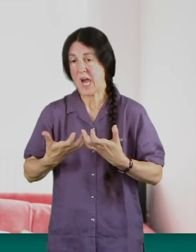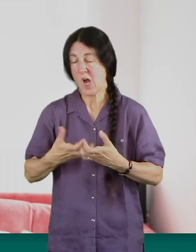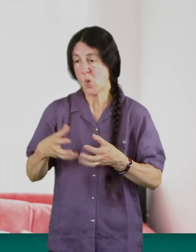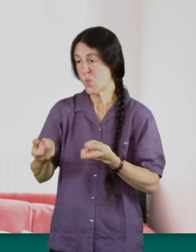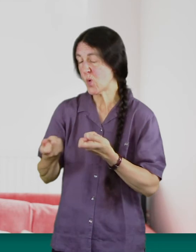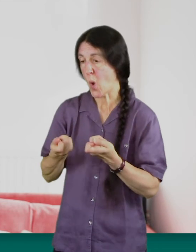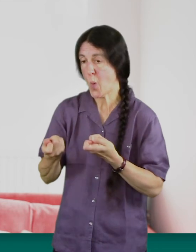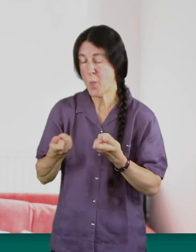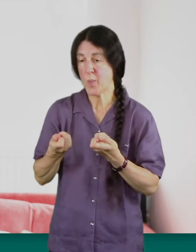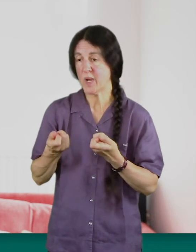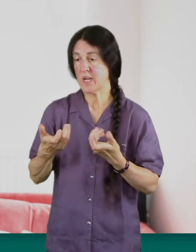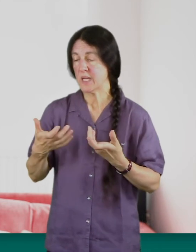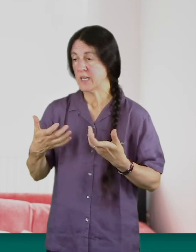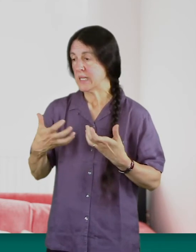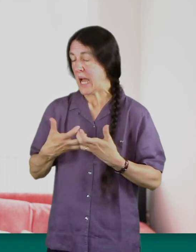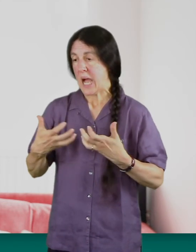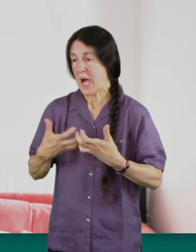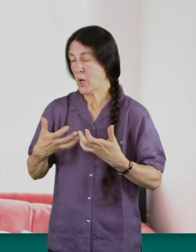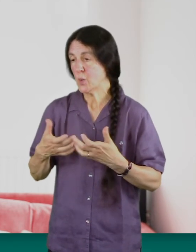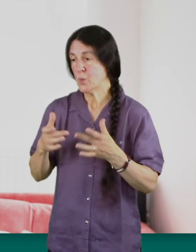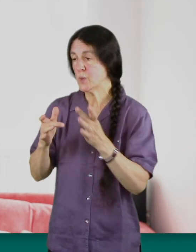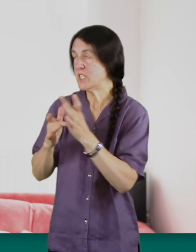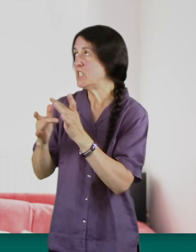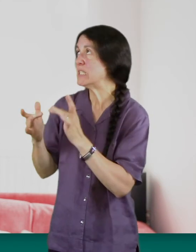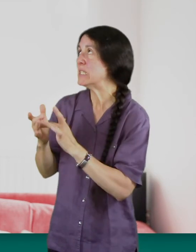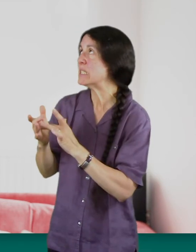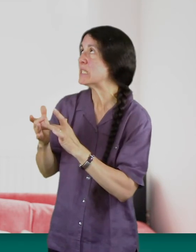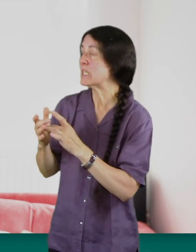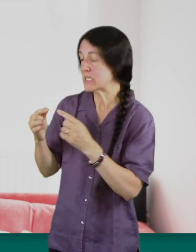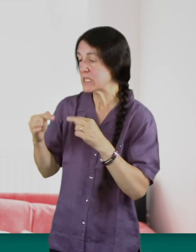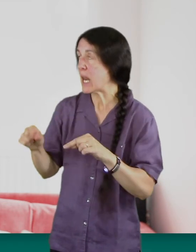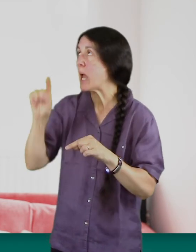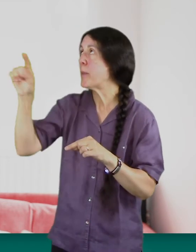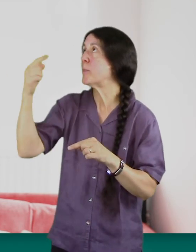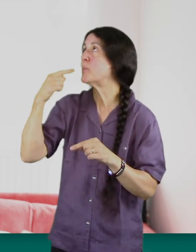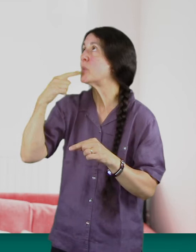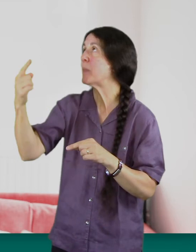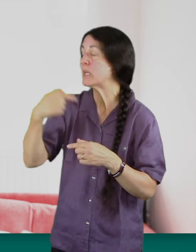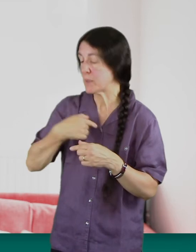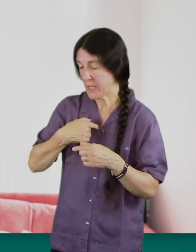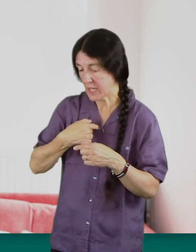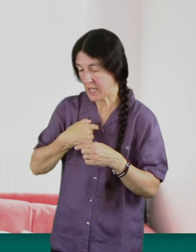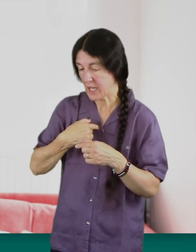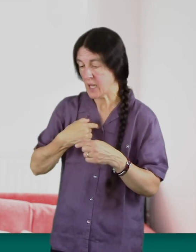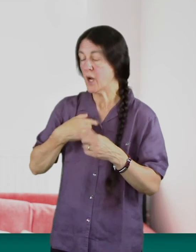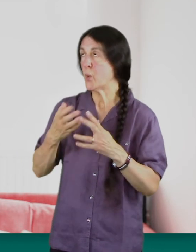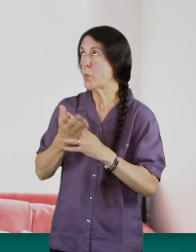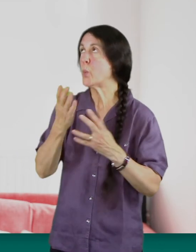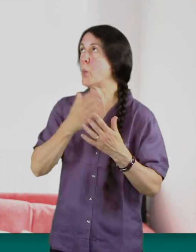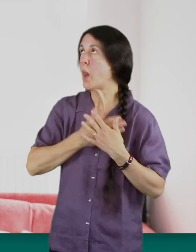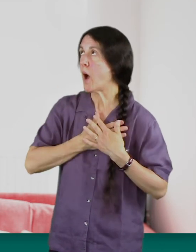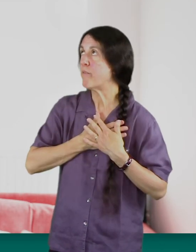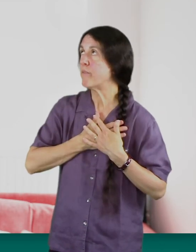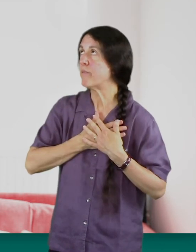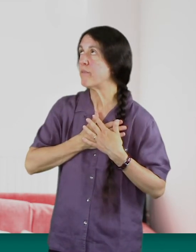speak to me in love and not fear? Then I'd love to encourage you to think about the people that you have around